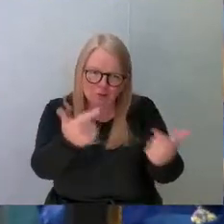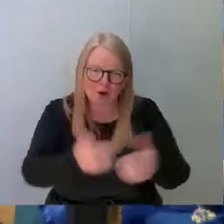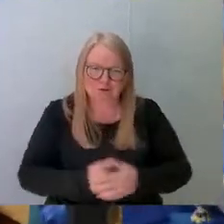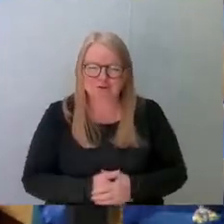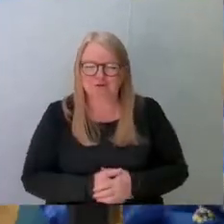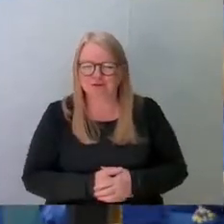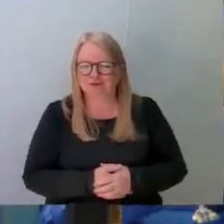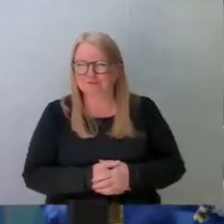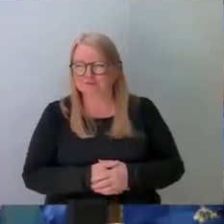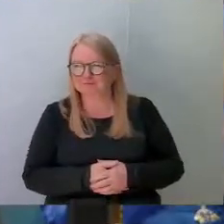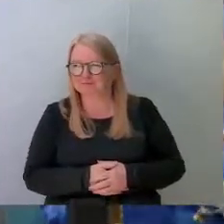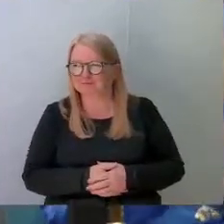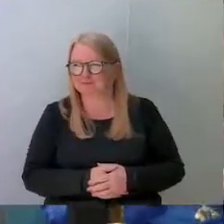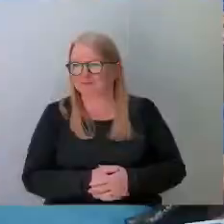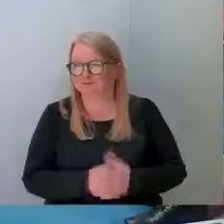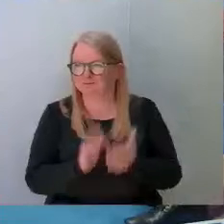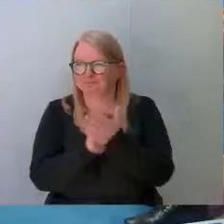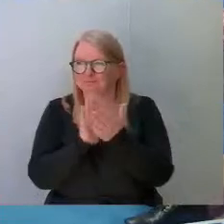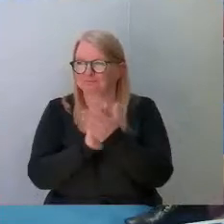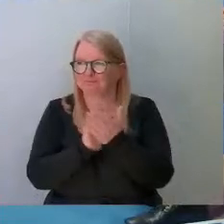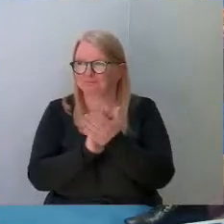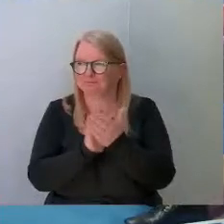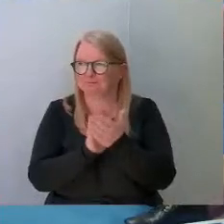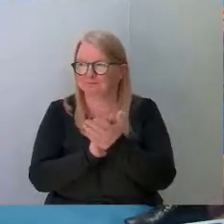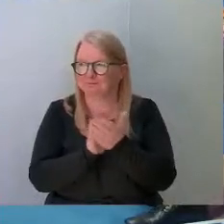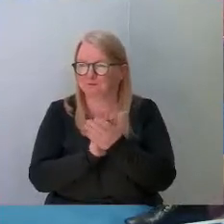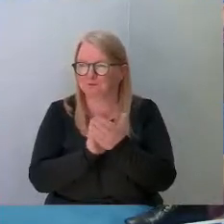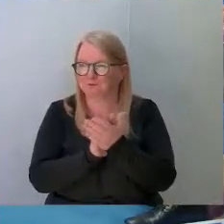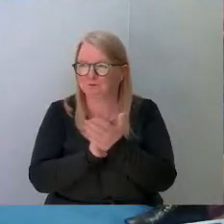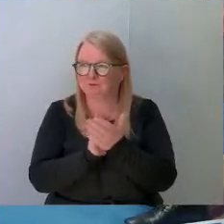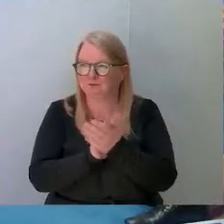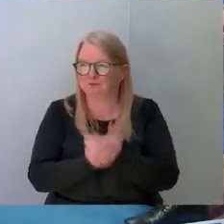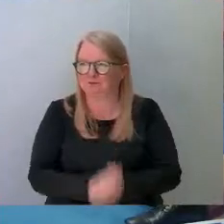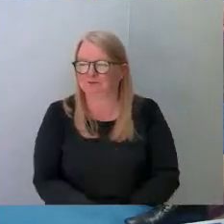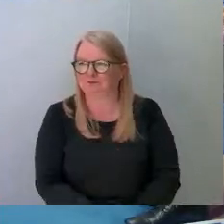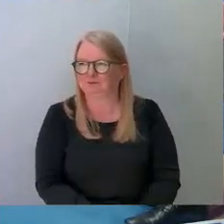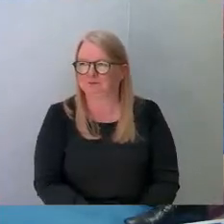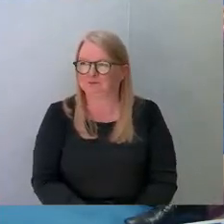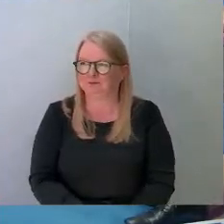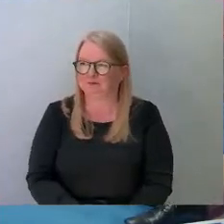you've done. I'll keep that.